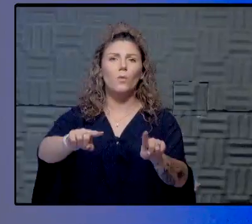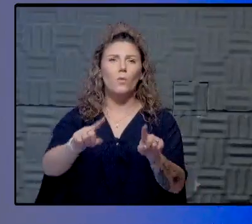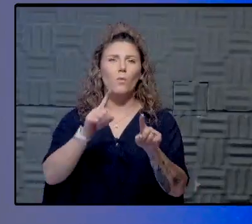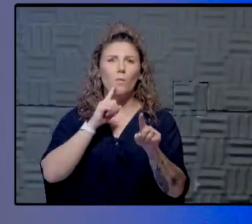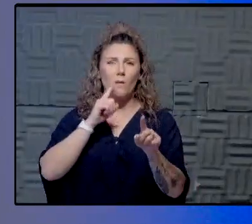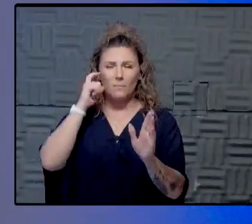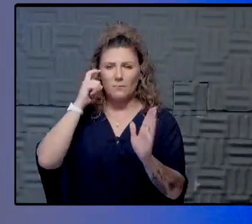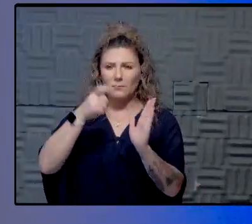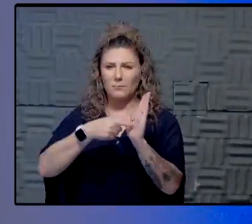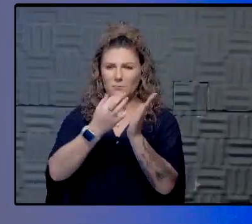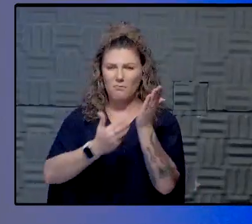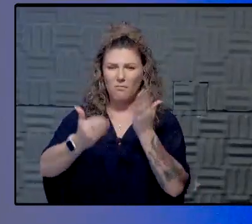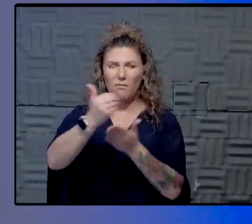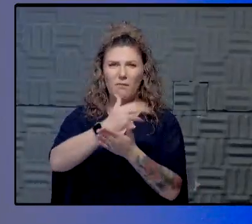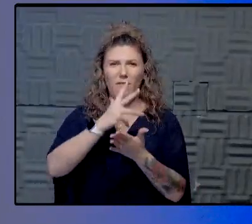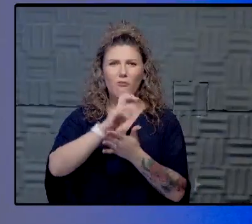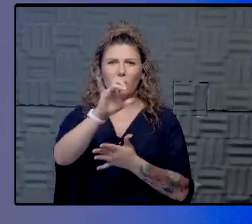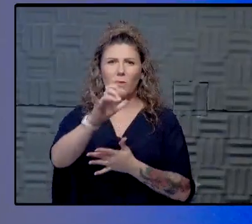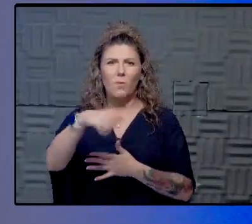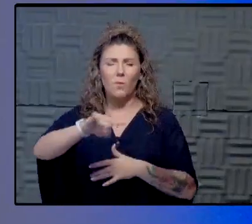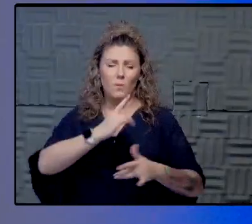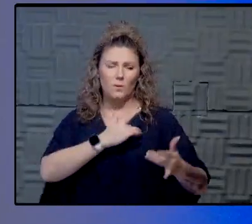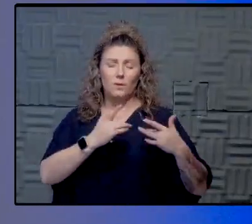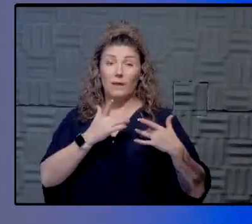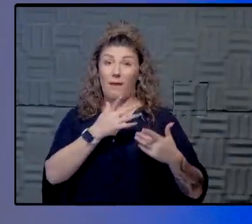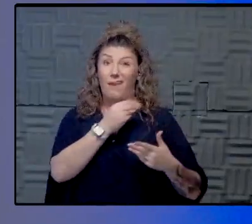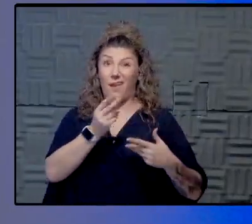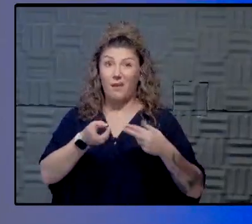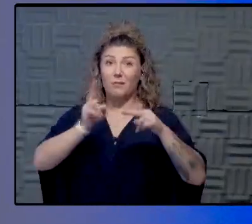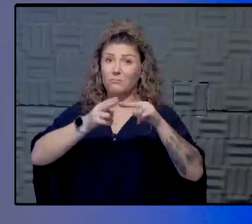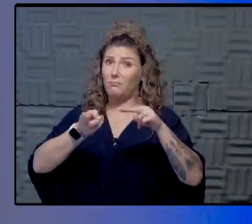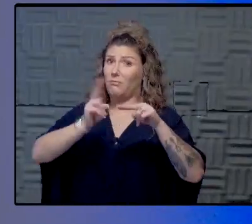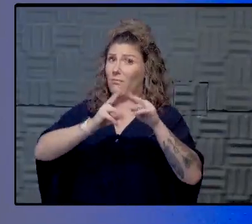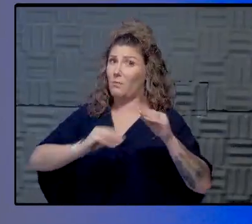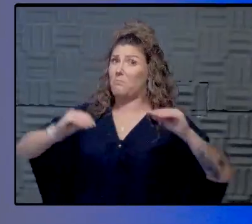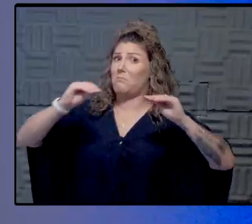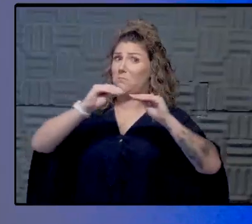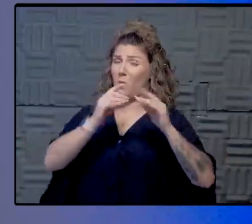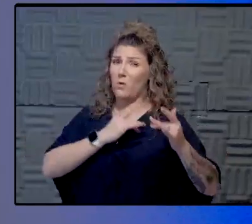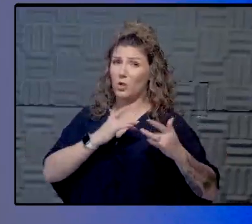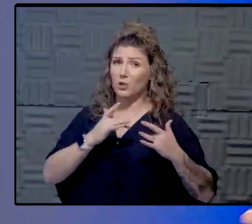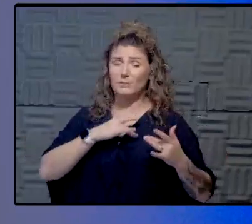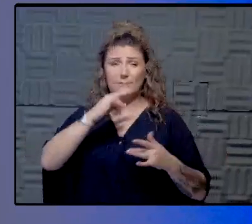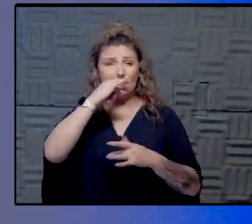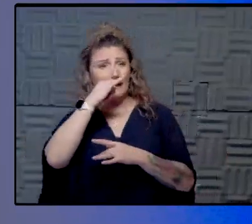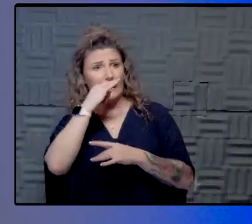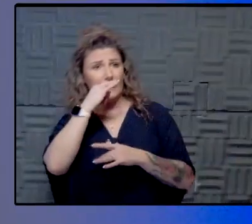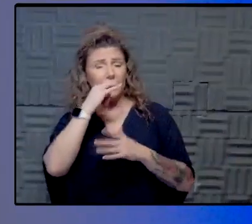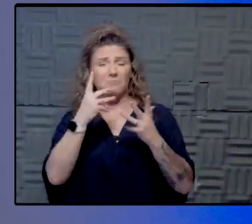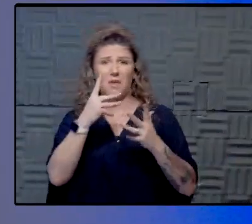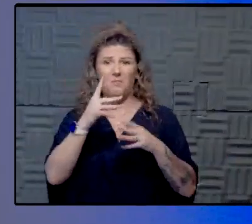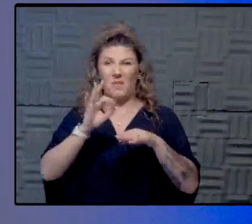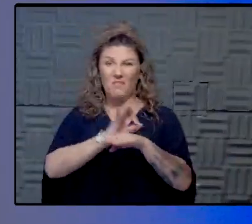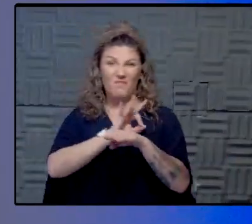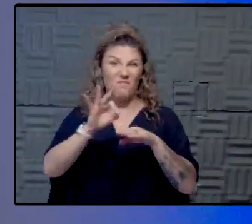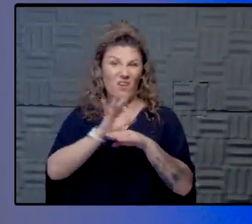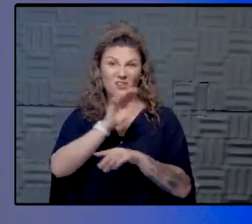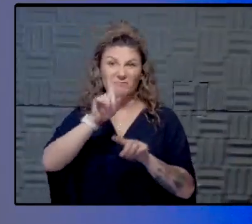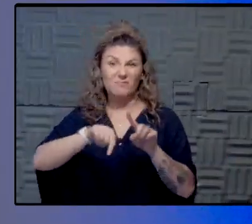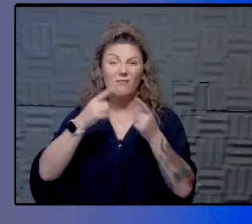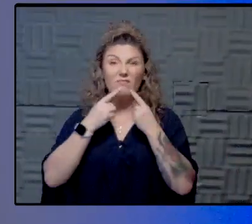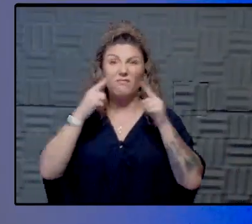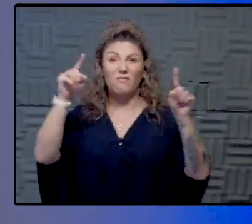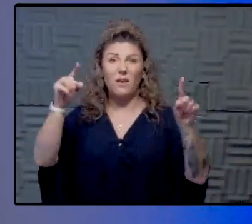of changes, then we get more and more concerned. And so for kids who are unable to function effectively